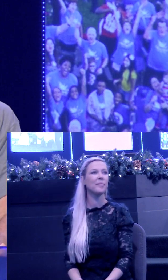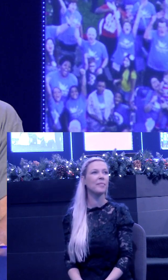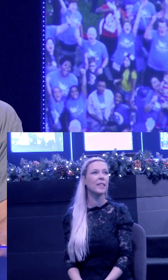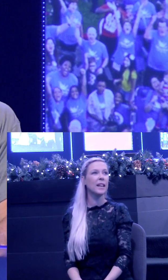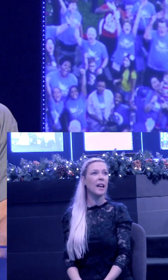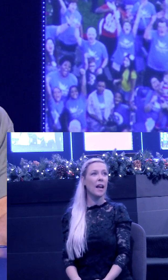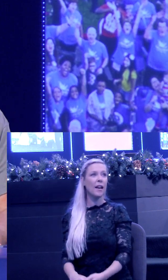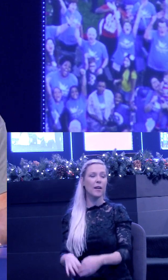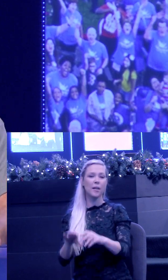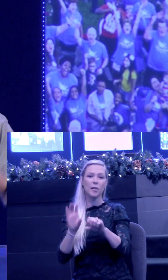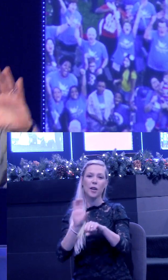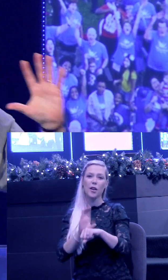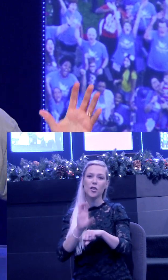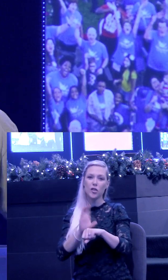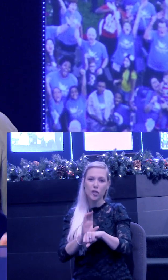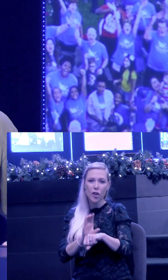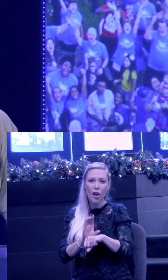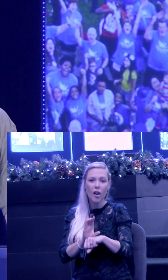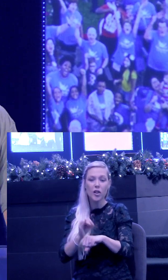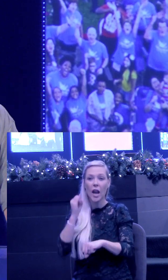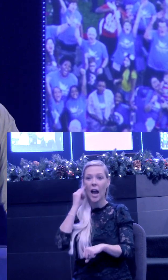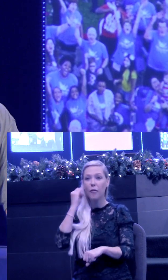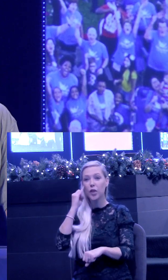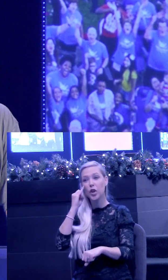And community, if you were one of the